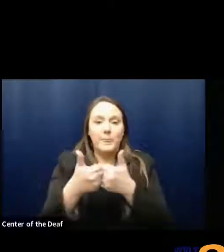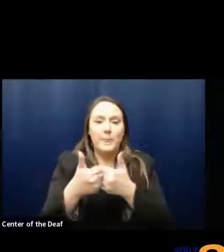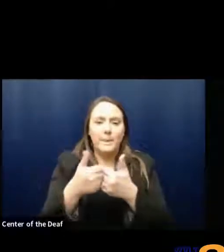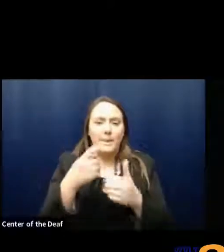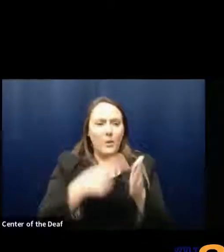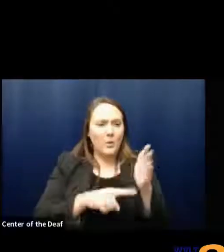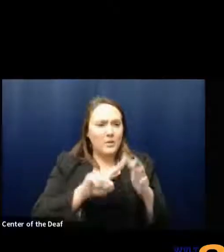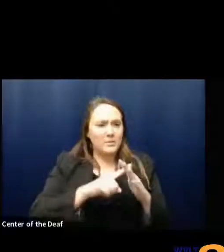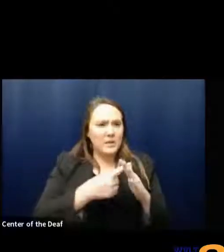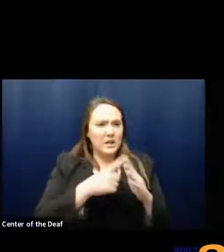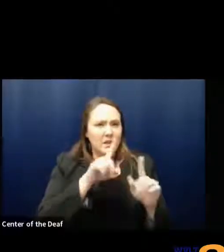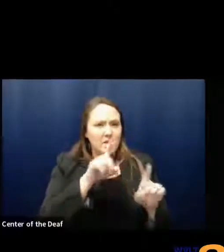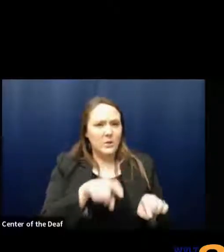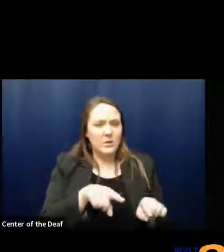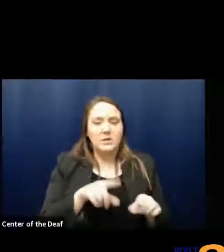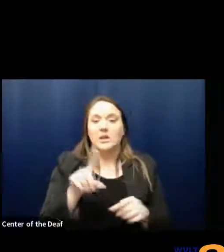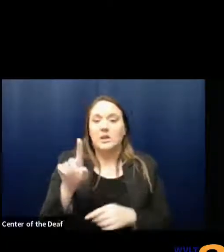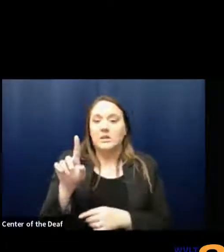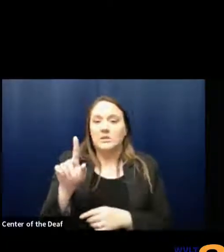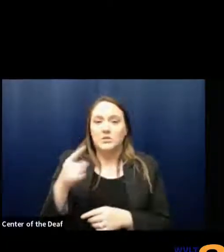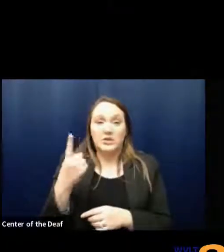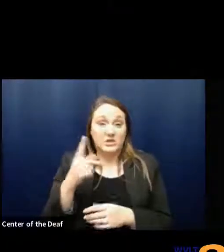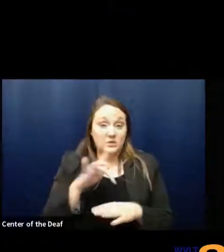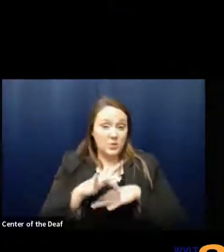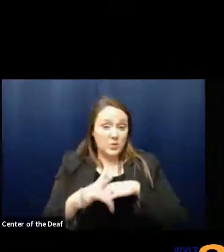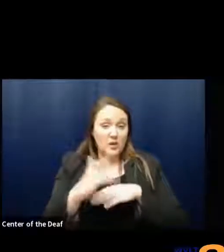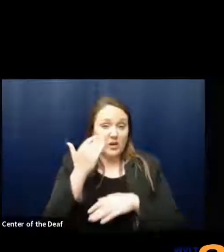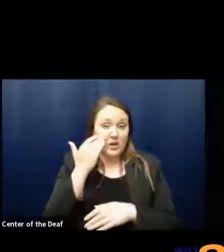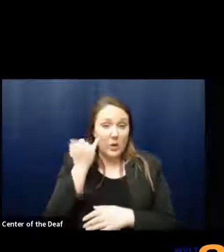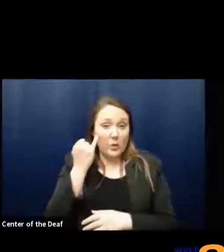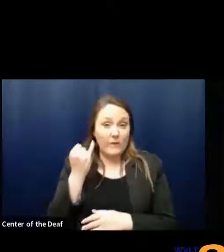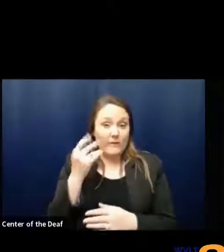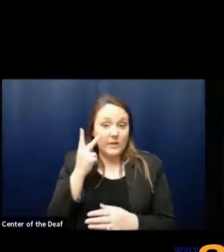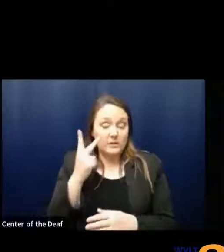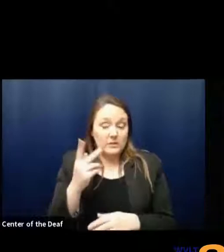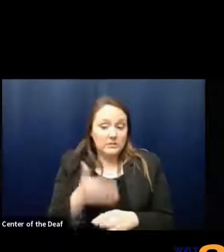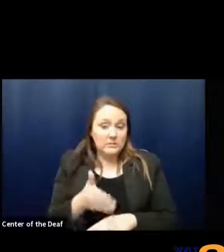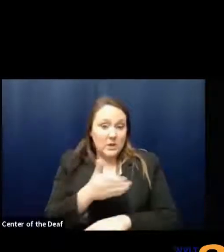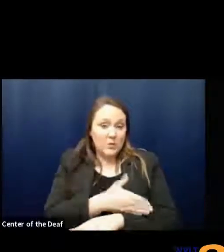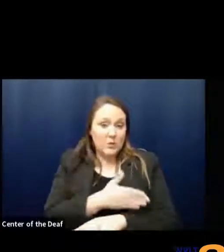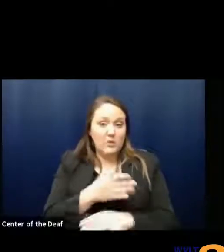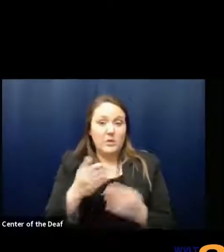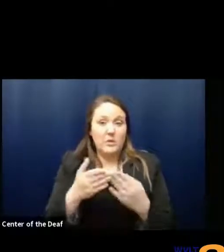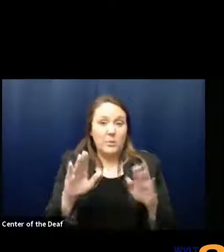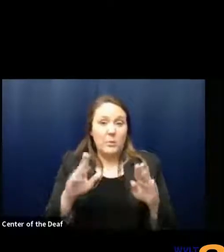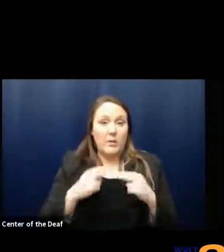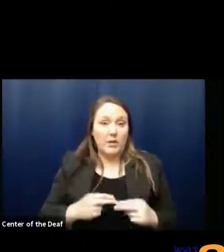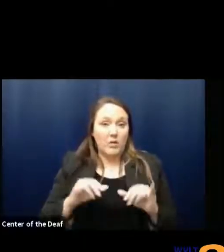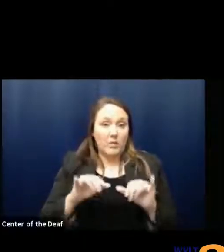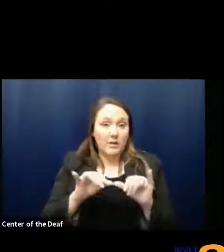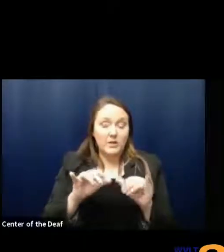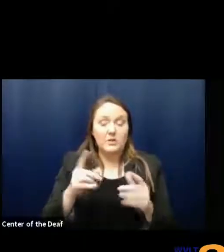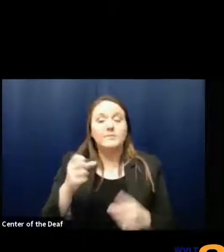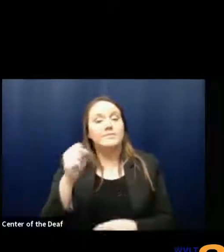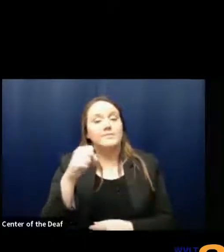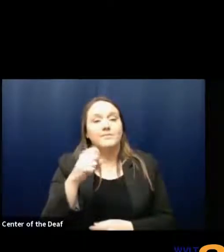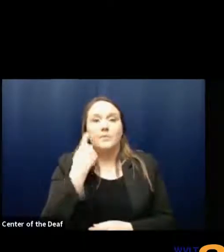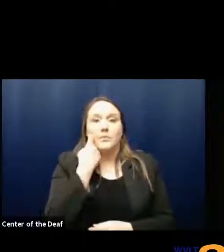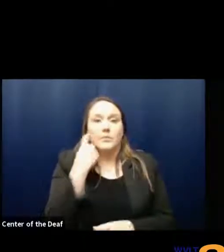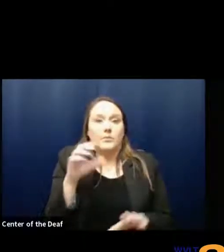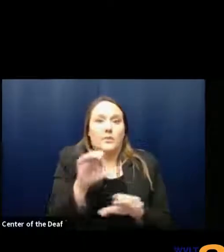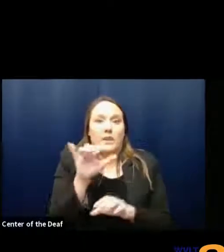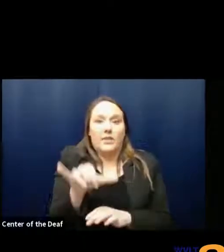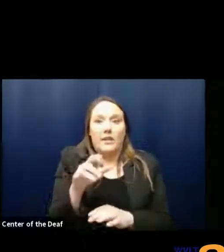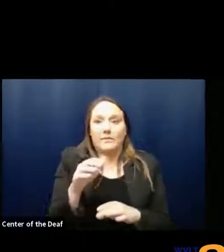question? Because I'm not sure if is it too early to know if we've seen any improvement in public health metrics? Okay. Yeah, I mean, we just did that again